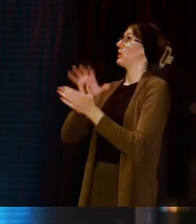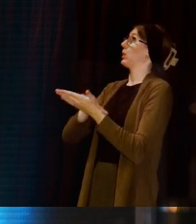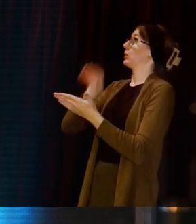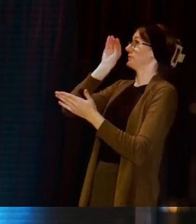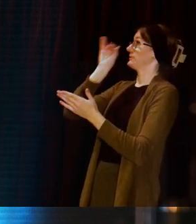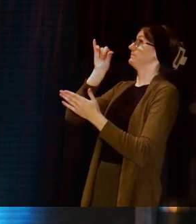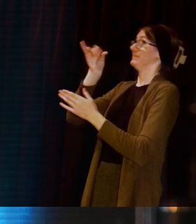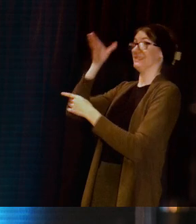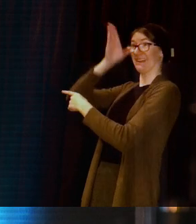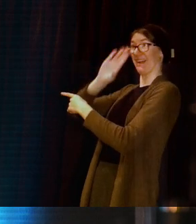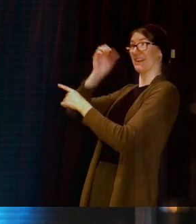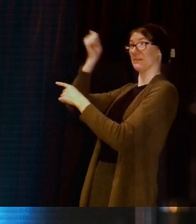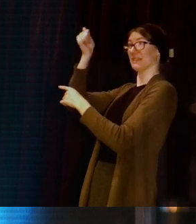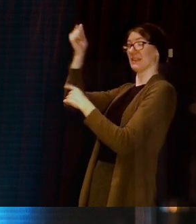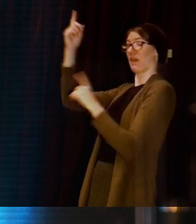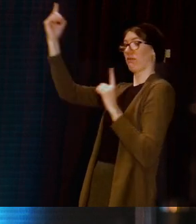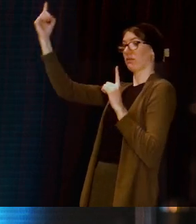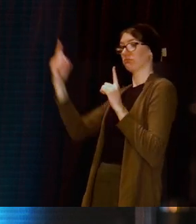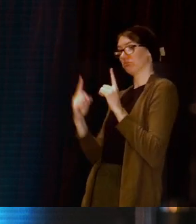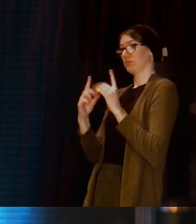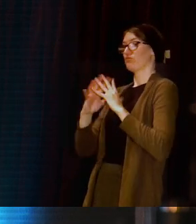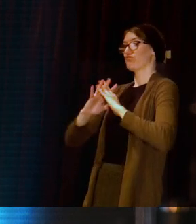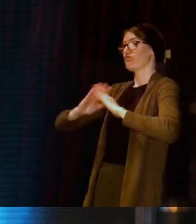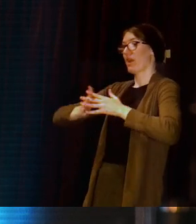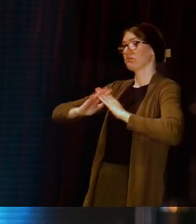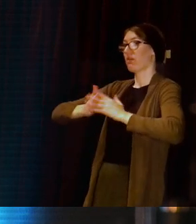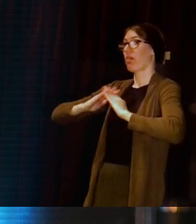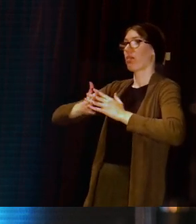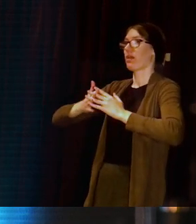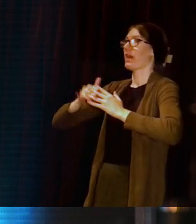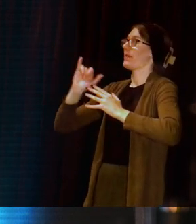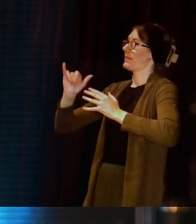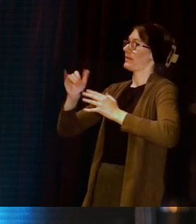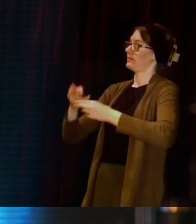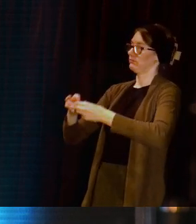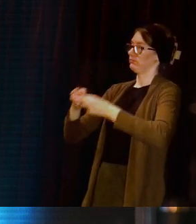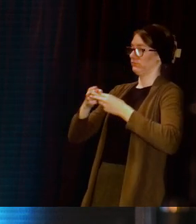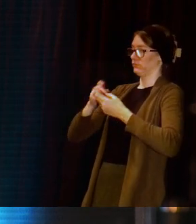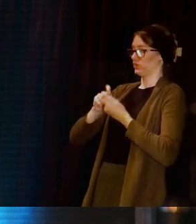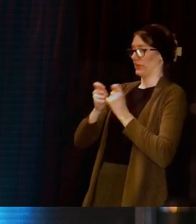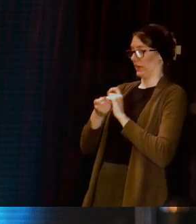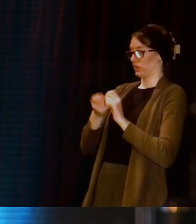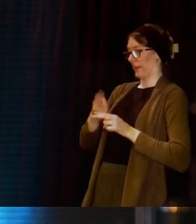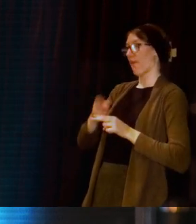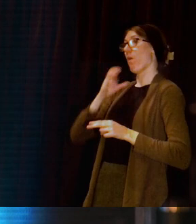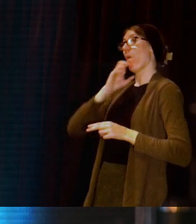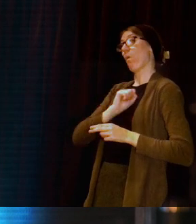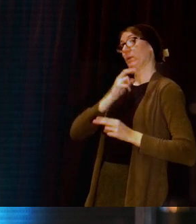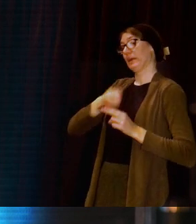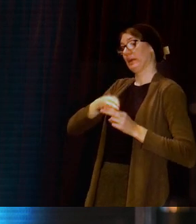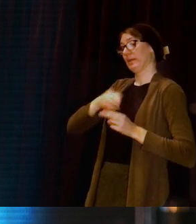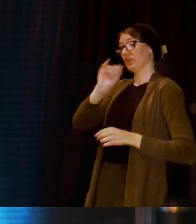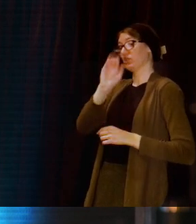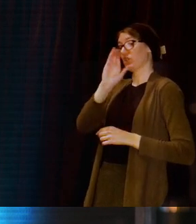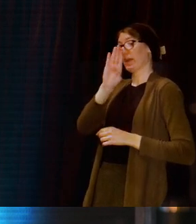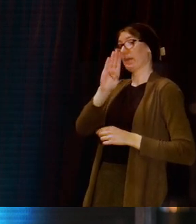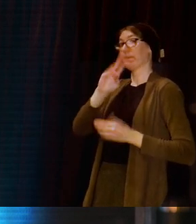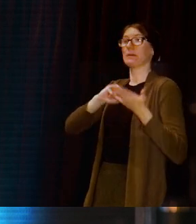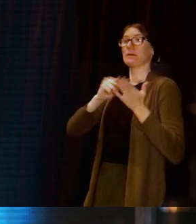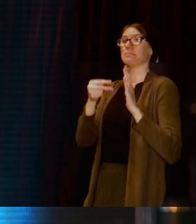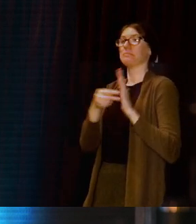out it's God himself. And that individual gives him a new name. His old name, Jacob,